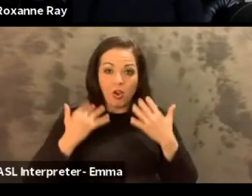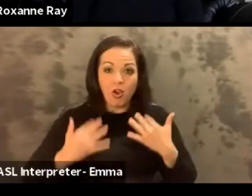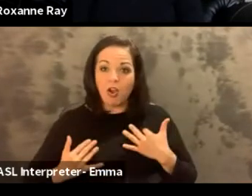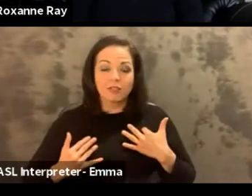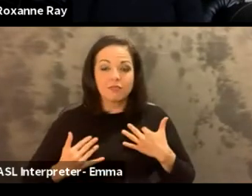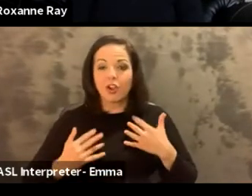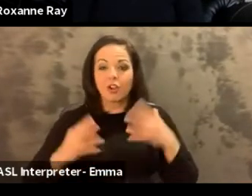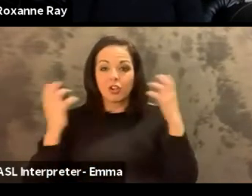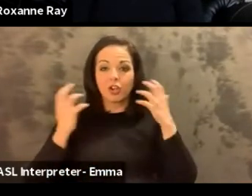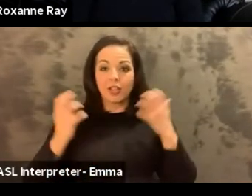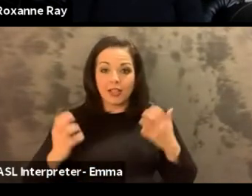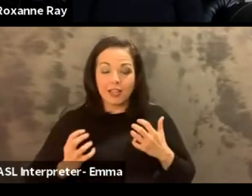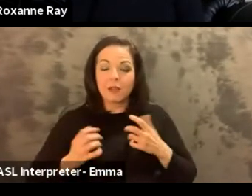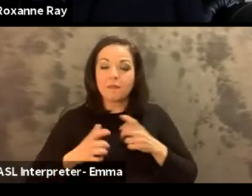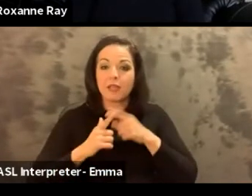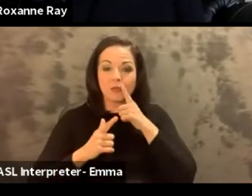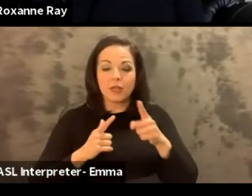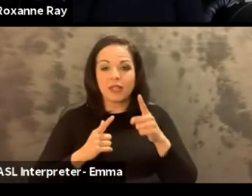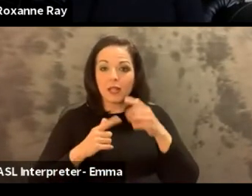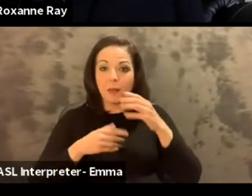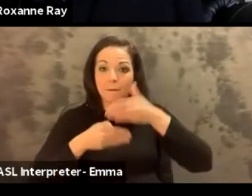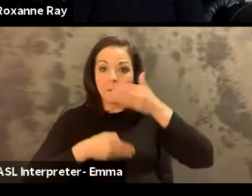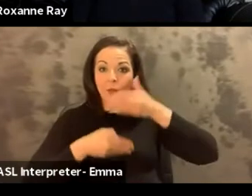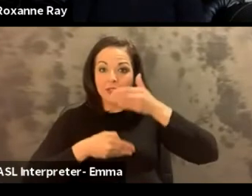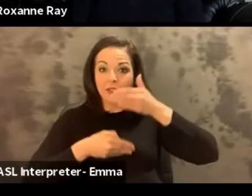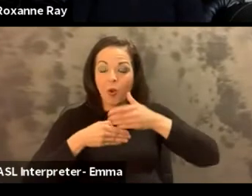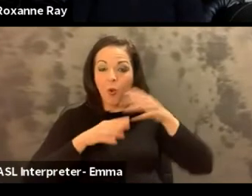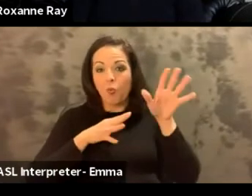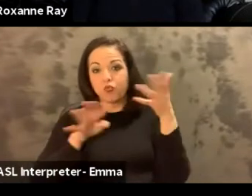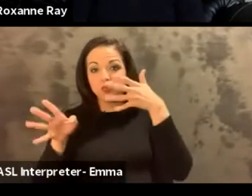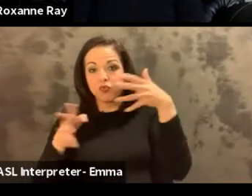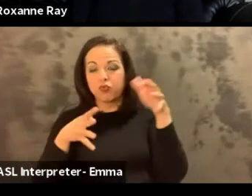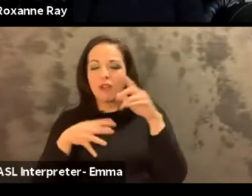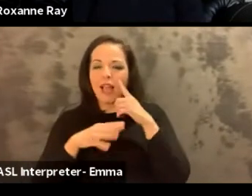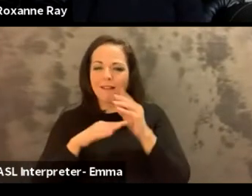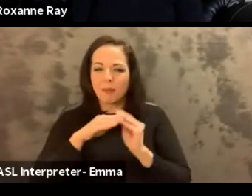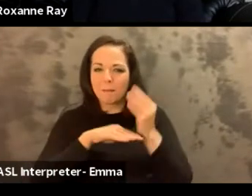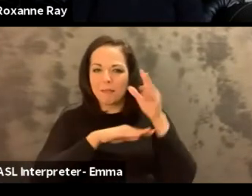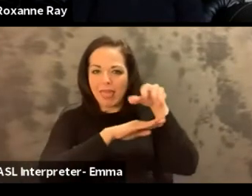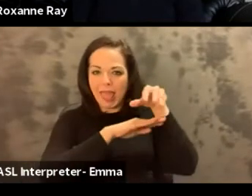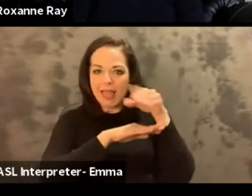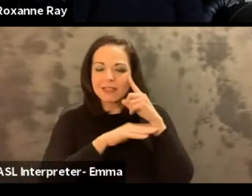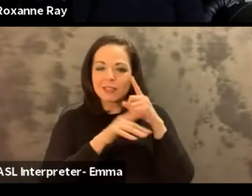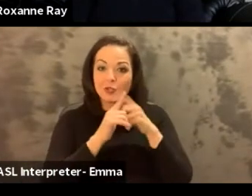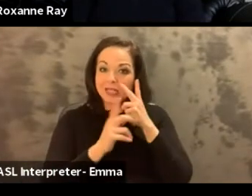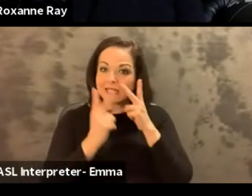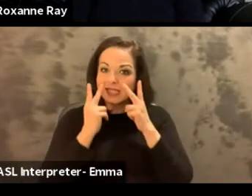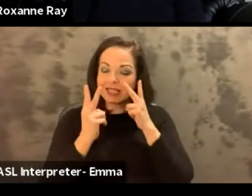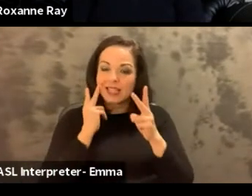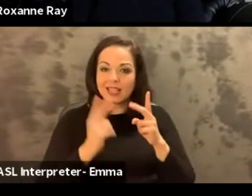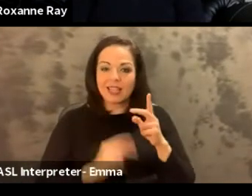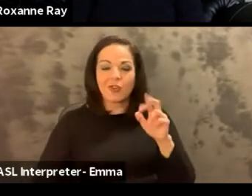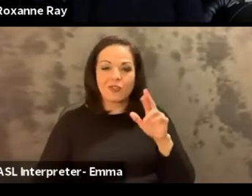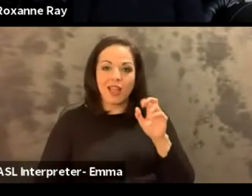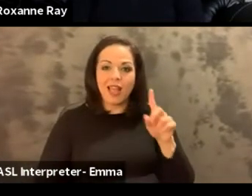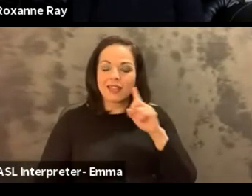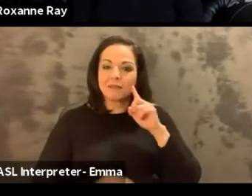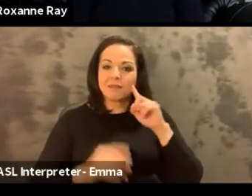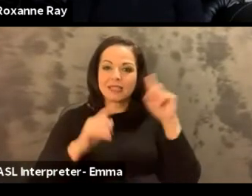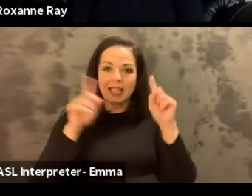behind me is a really blown-out window, which has plants on it you can barely see, as well as a rad print by Electric Cawson.